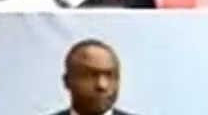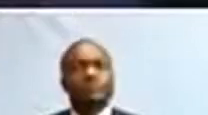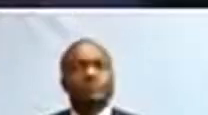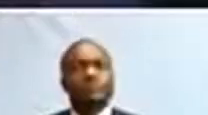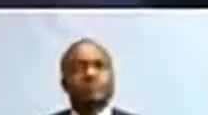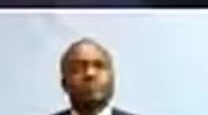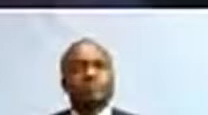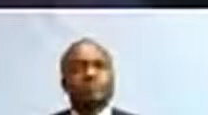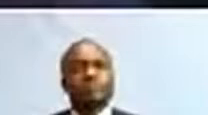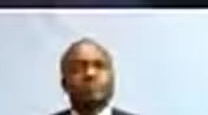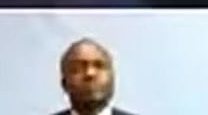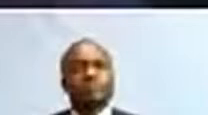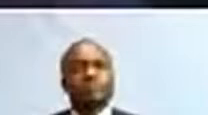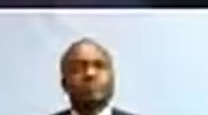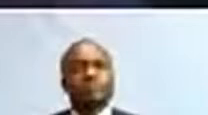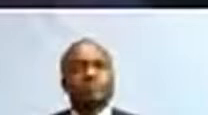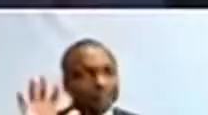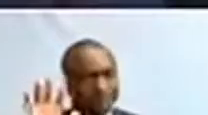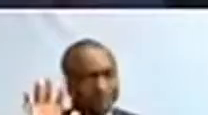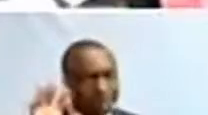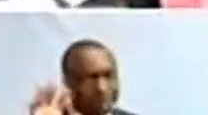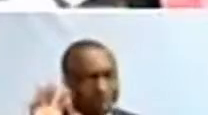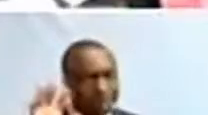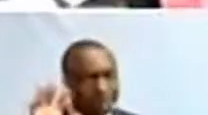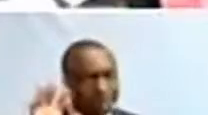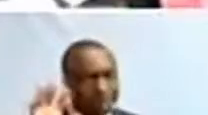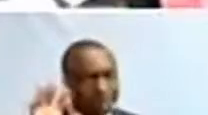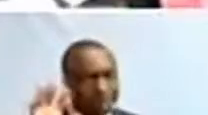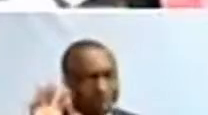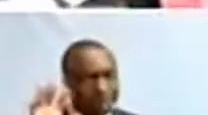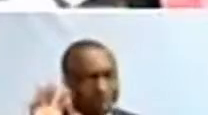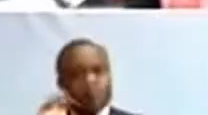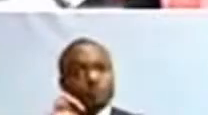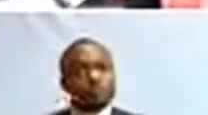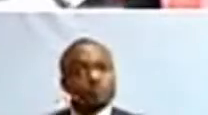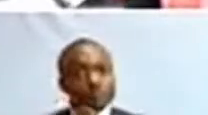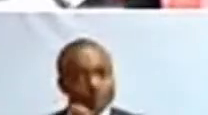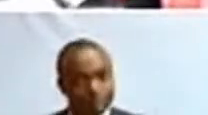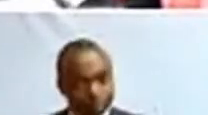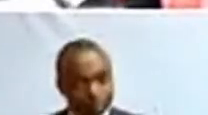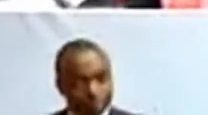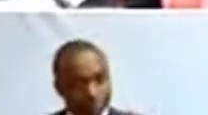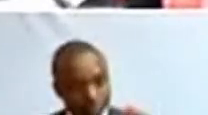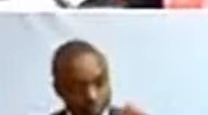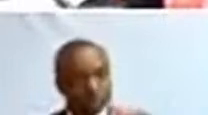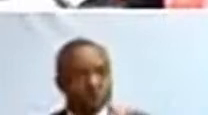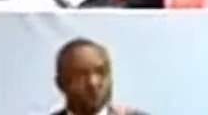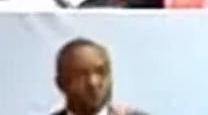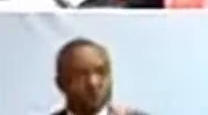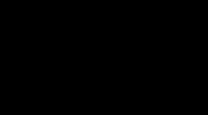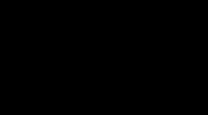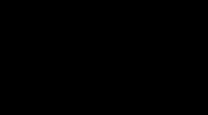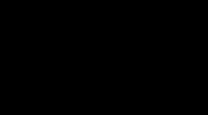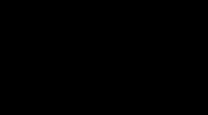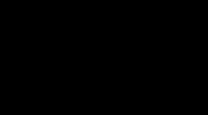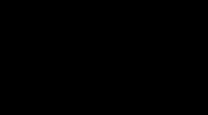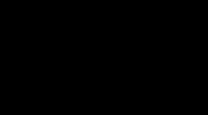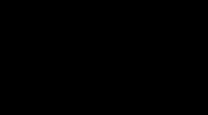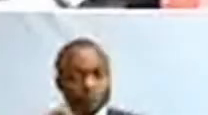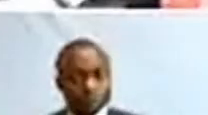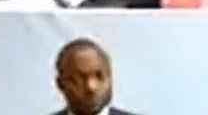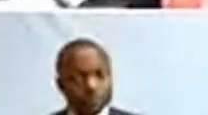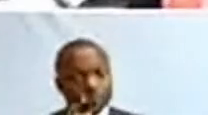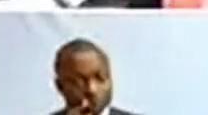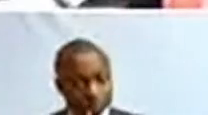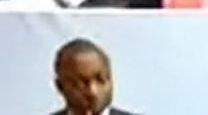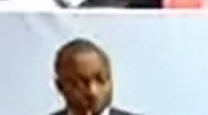Is the 35,000 part of the evidence to show that part of the evidence you have referred